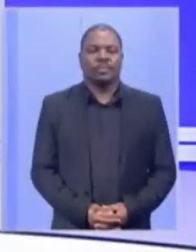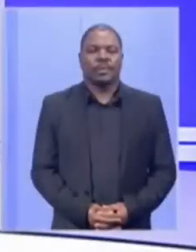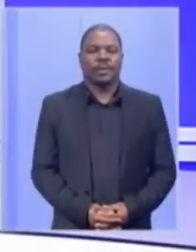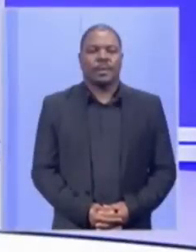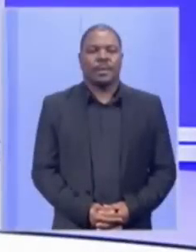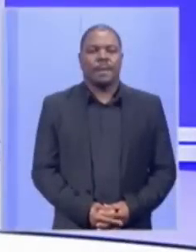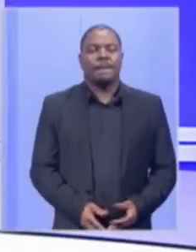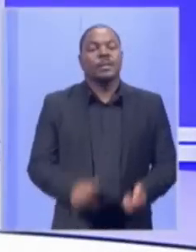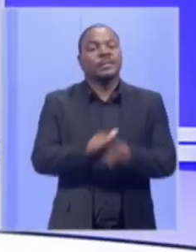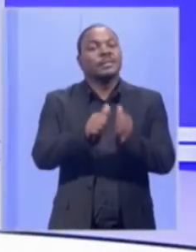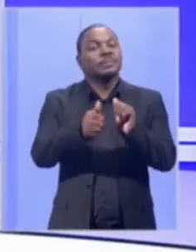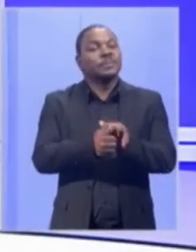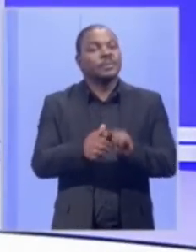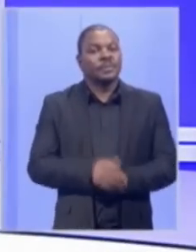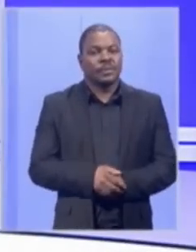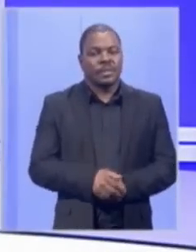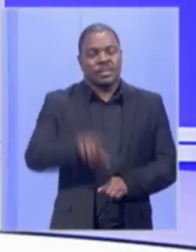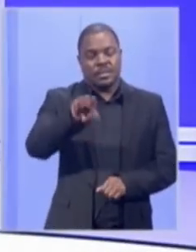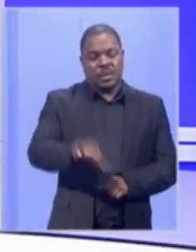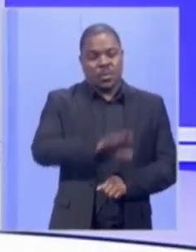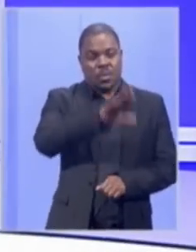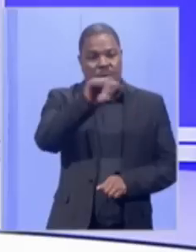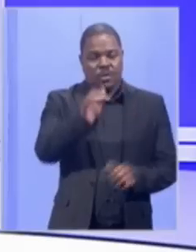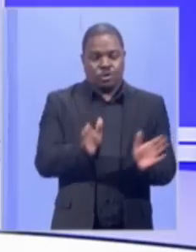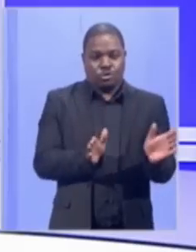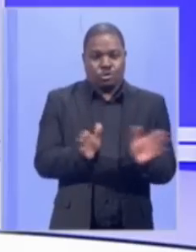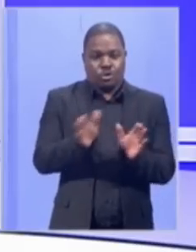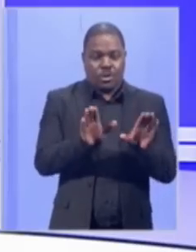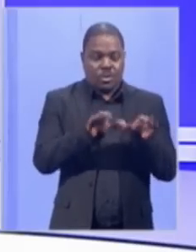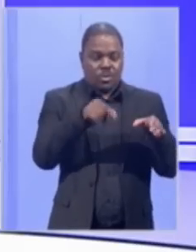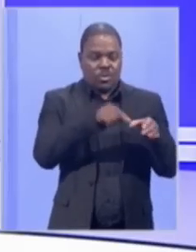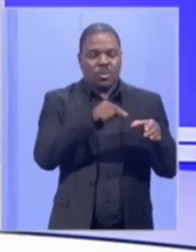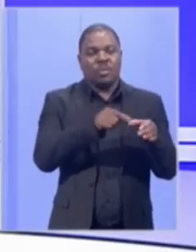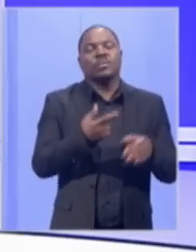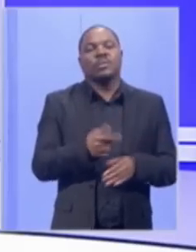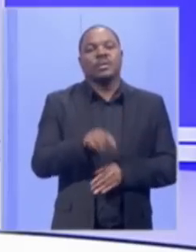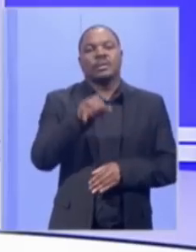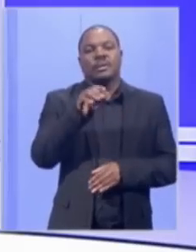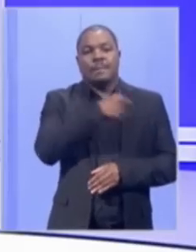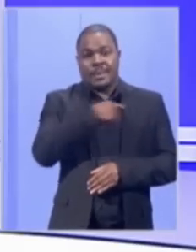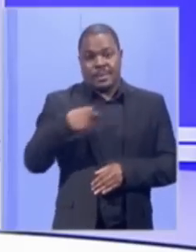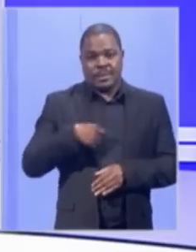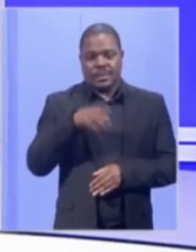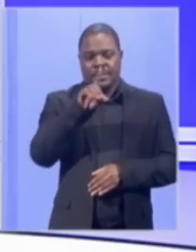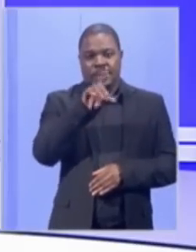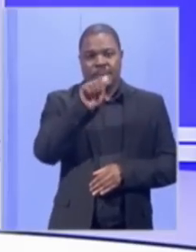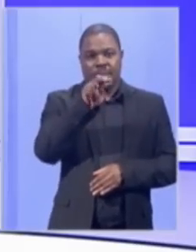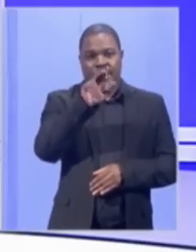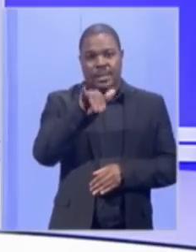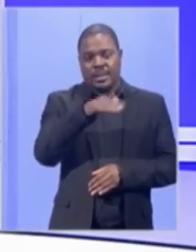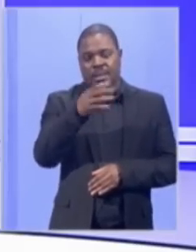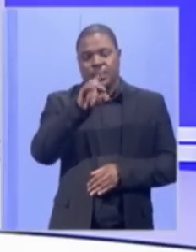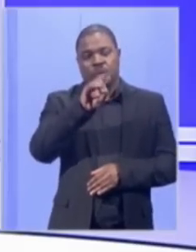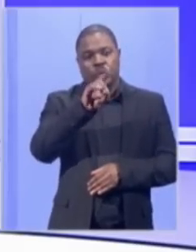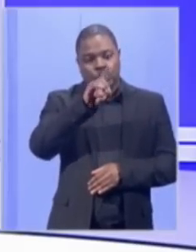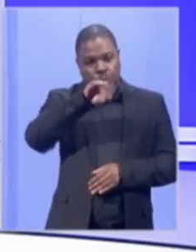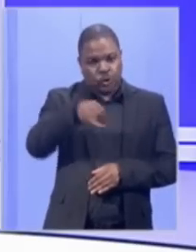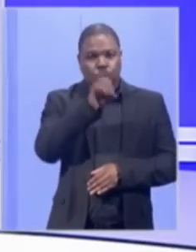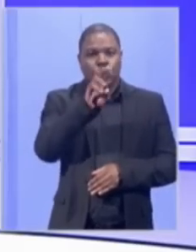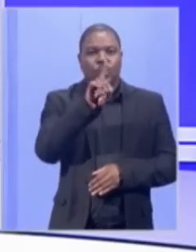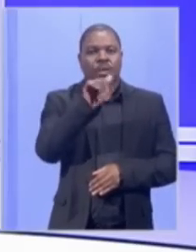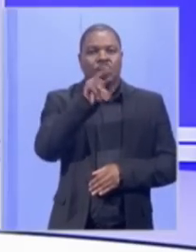Moe ha re fetela dipapading mopresidente wa mokgatlo wa bolo wa Afrika Borwa Denny Jordan le baqosua mmoho le ena ba lokolotswe